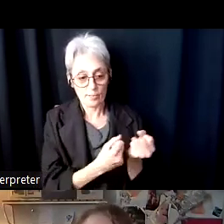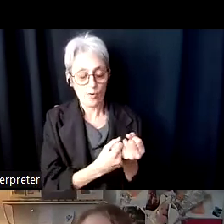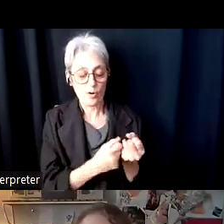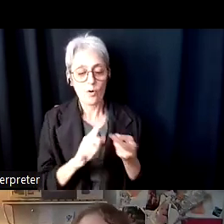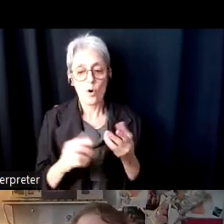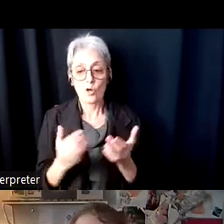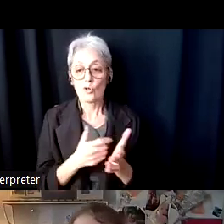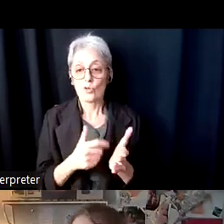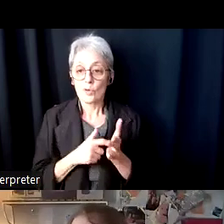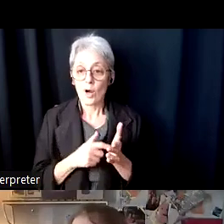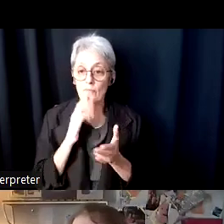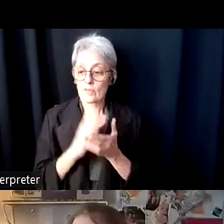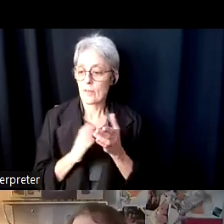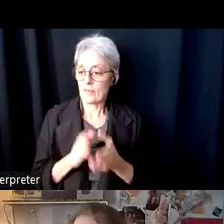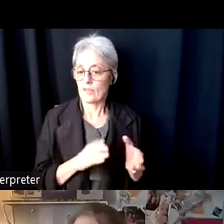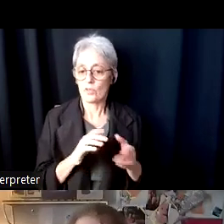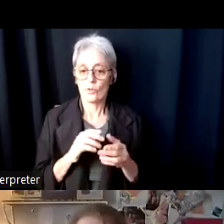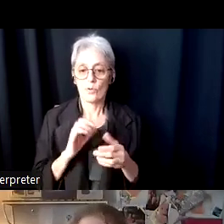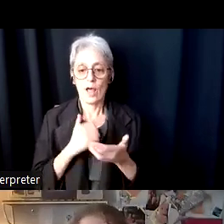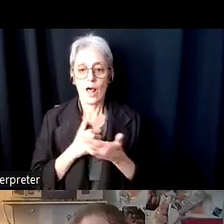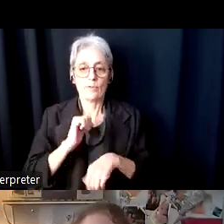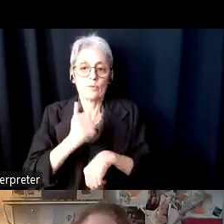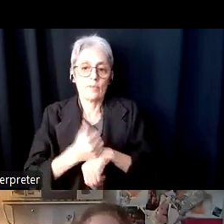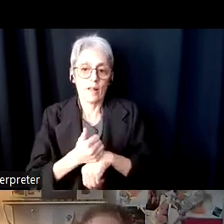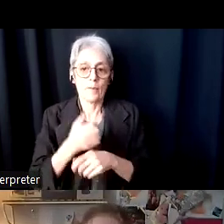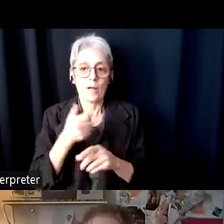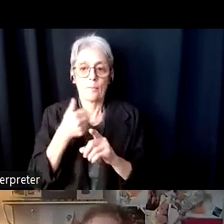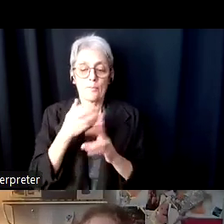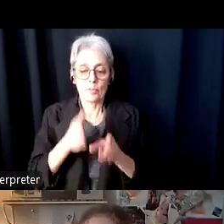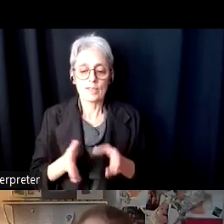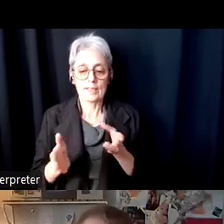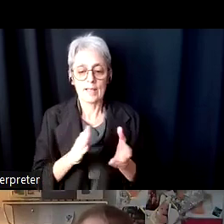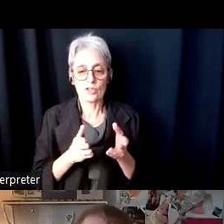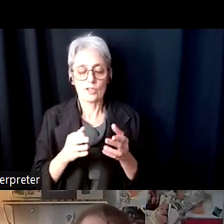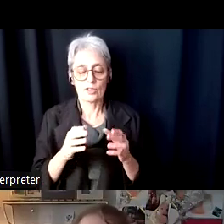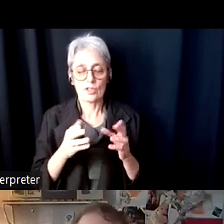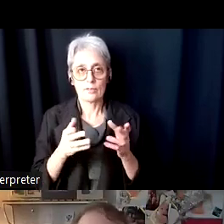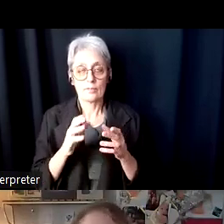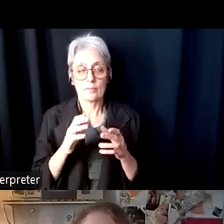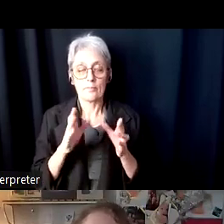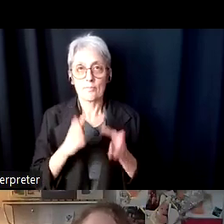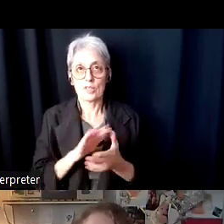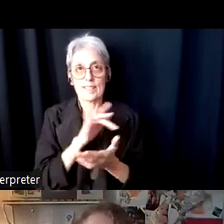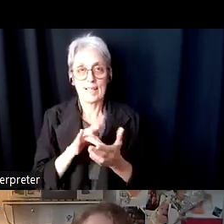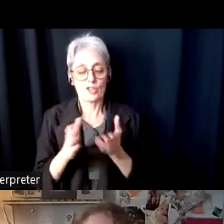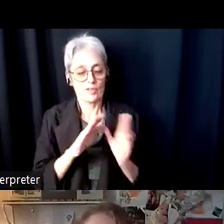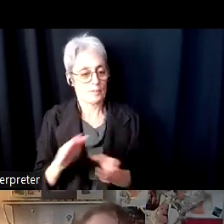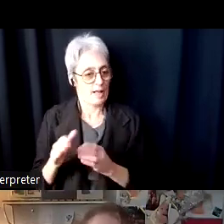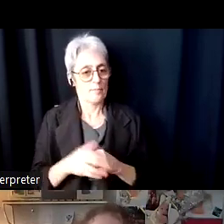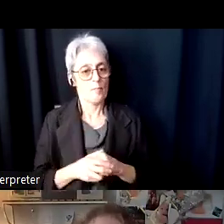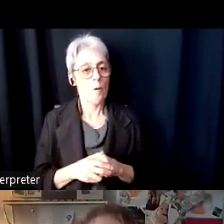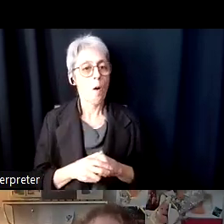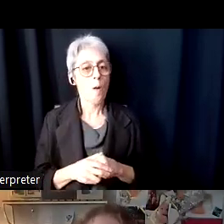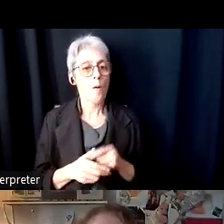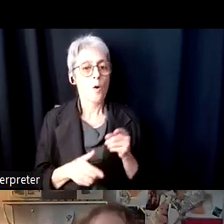who help to develop person-centered service plans. The next slide just shows the data for who makes the decisions about services that